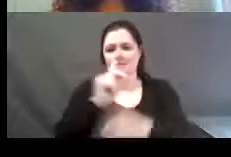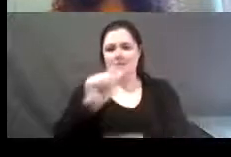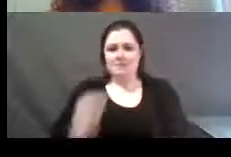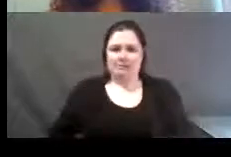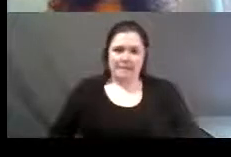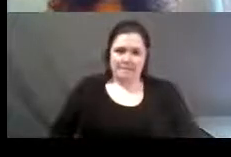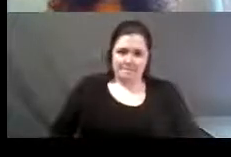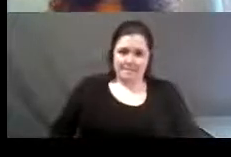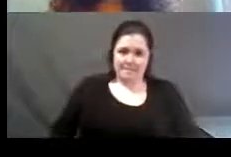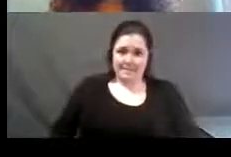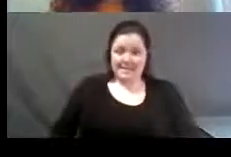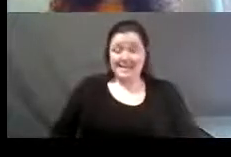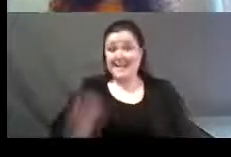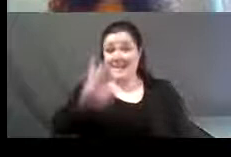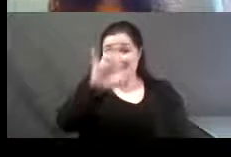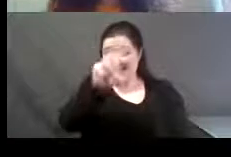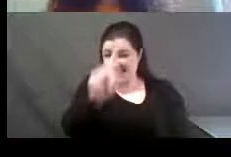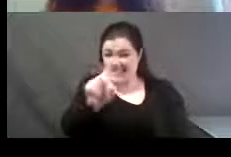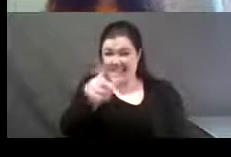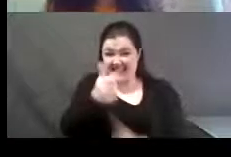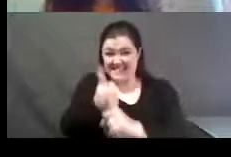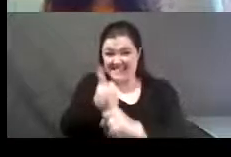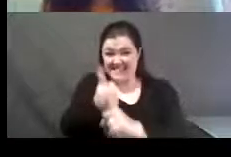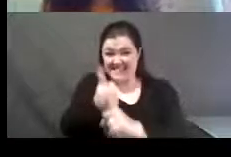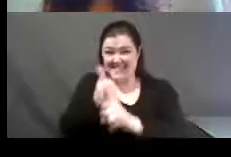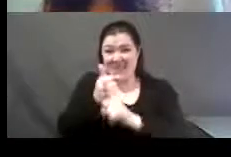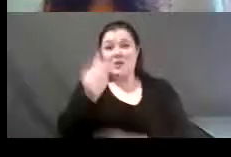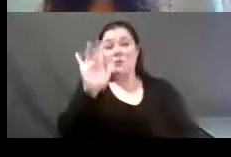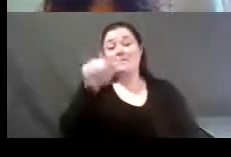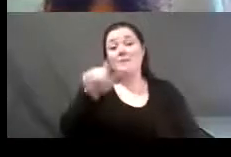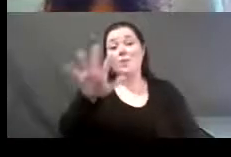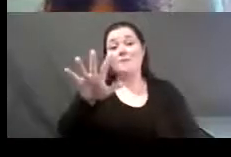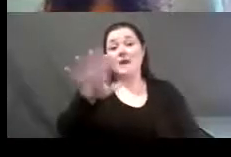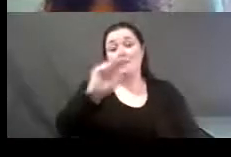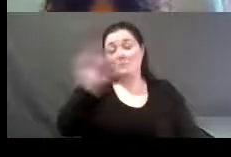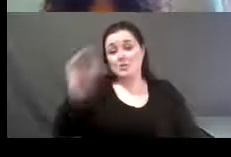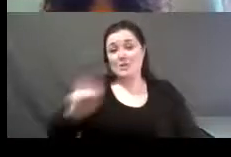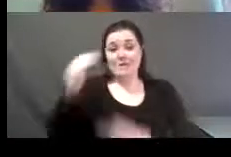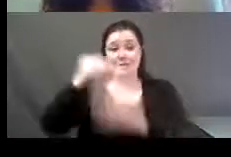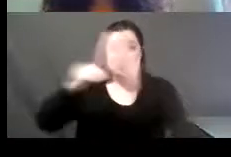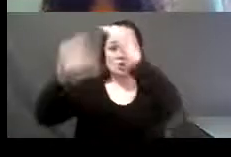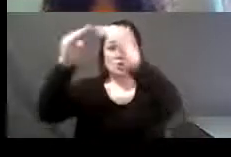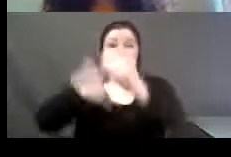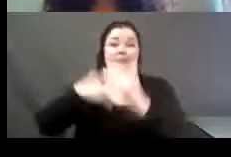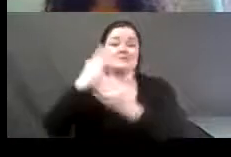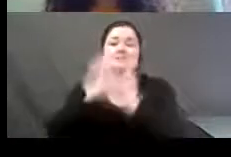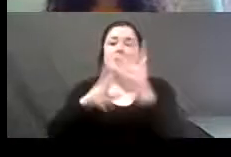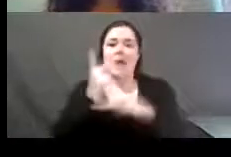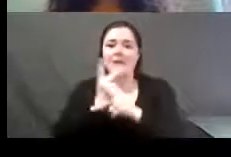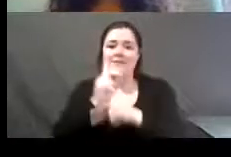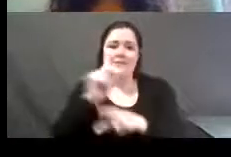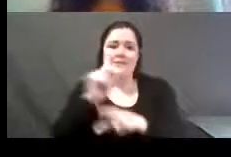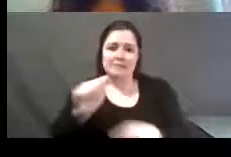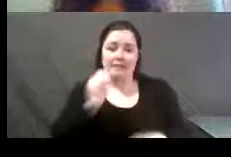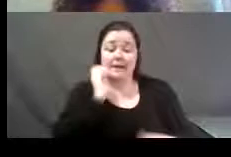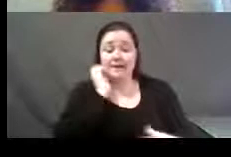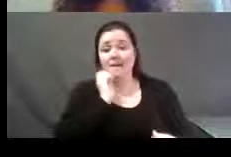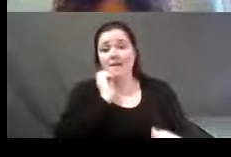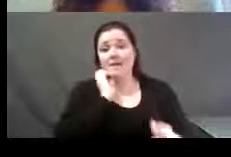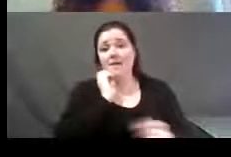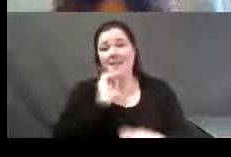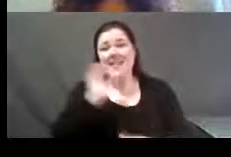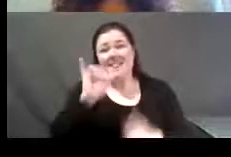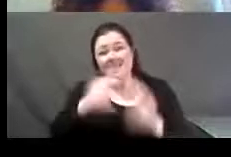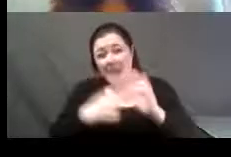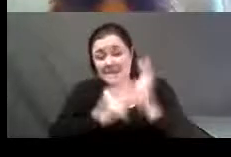And in Indiana, 25.5% of adults in Indiana live with some type of disability. So that means